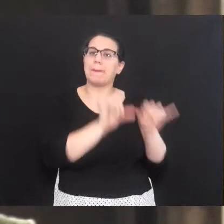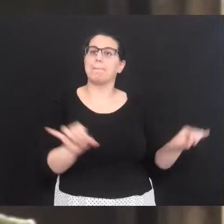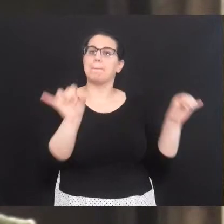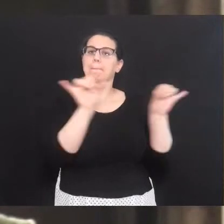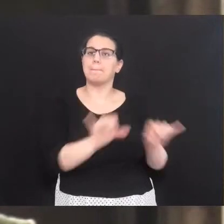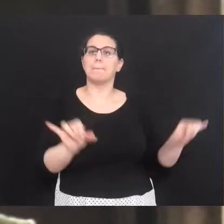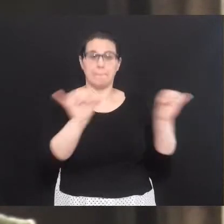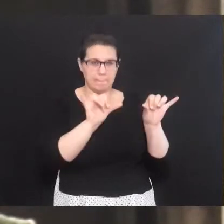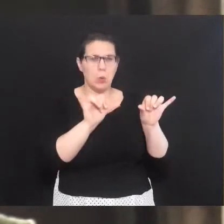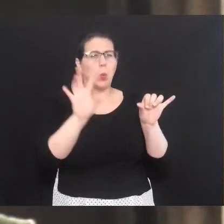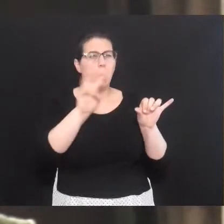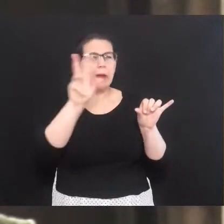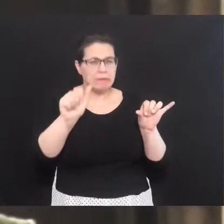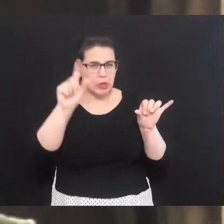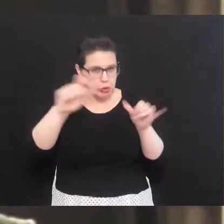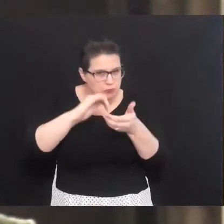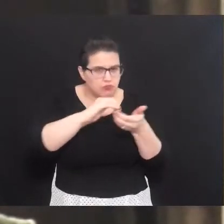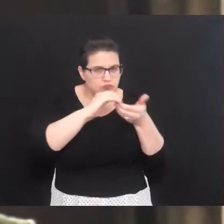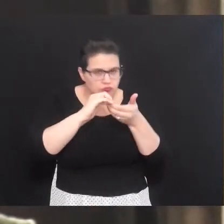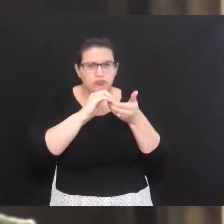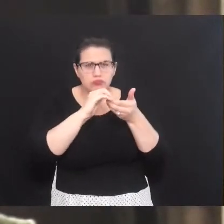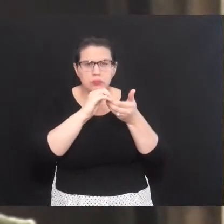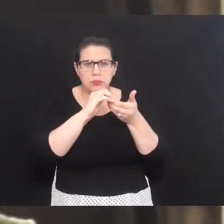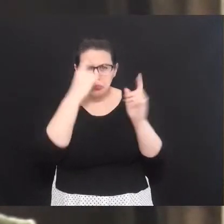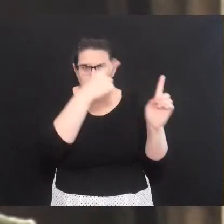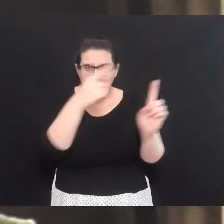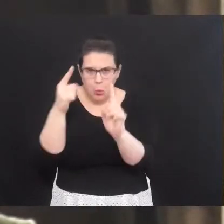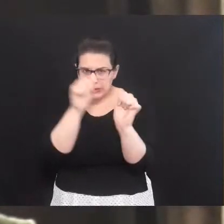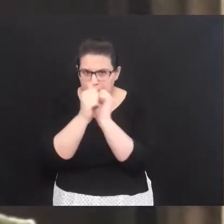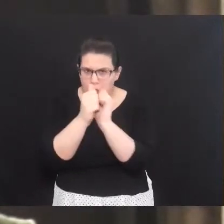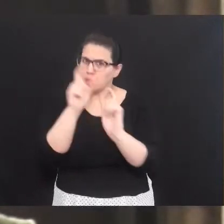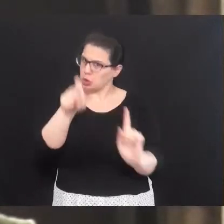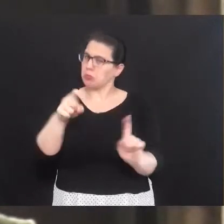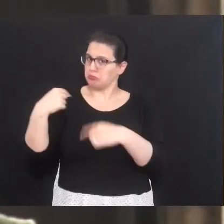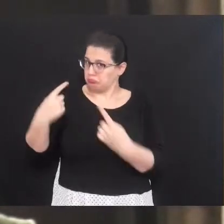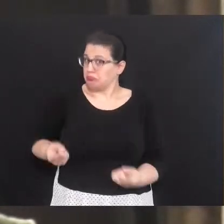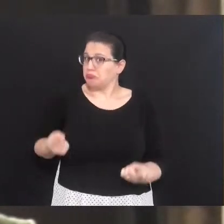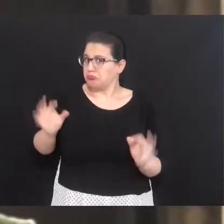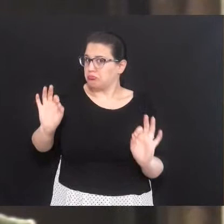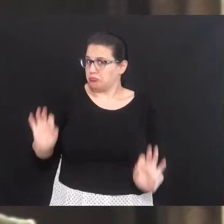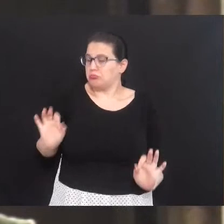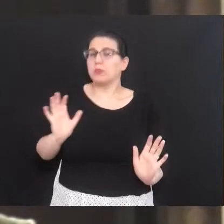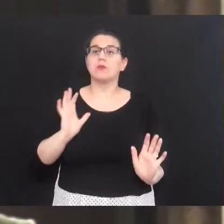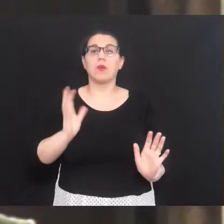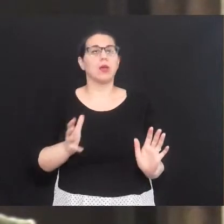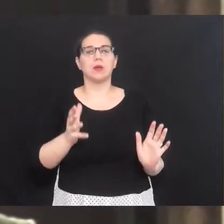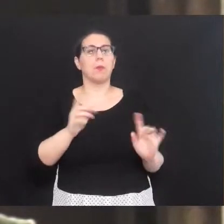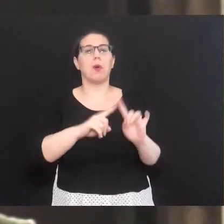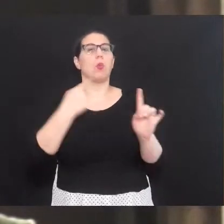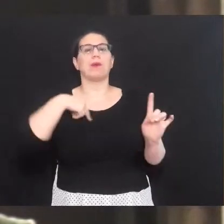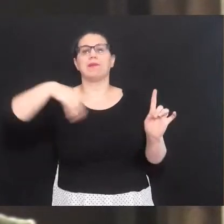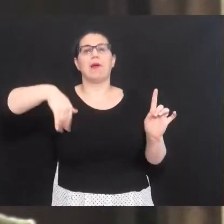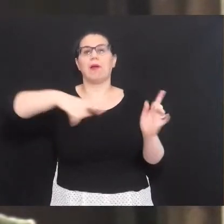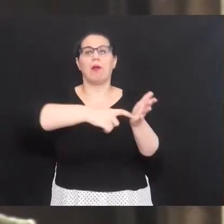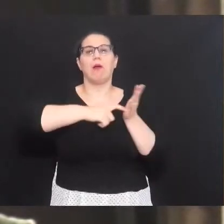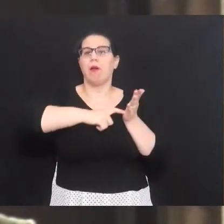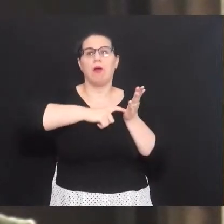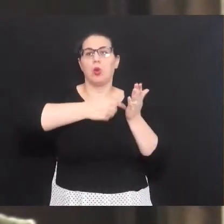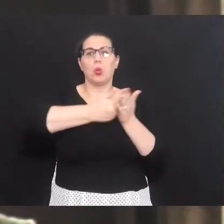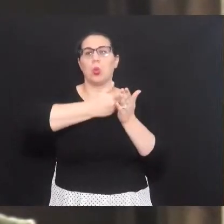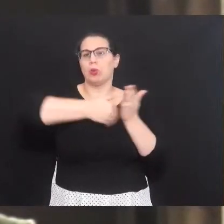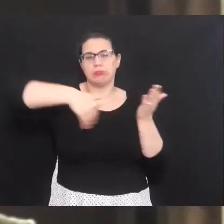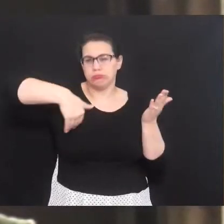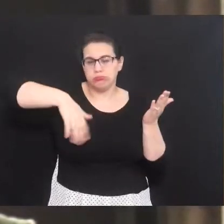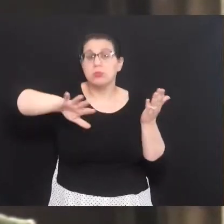West Virginia together, and we've done a really good job that way, so therefore we haven't created new mandates for things, it is